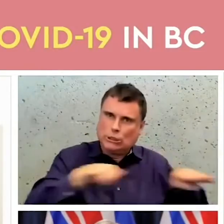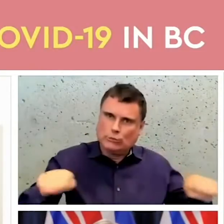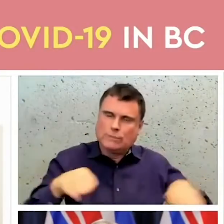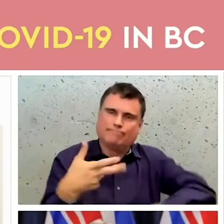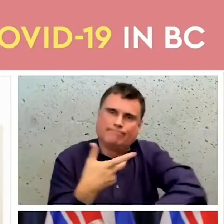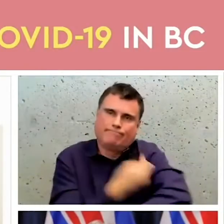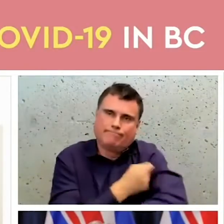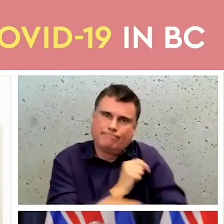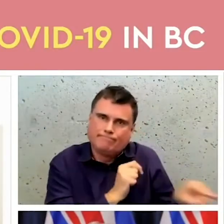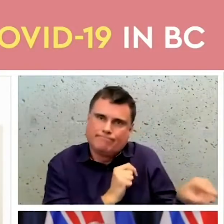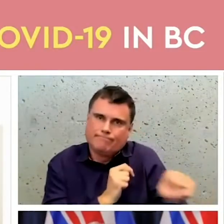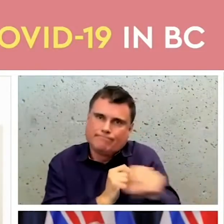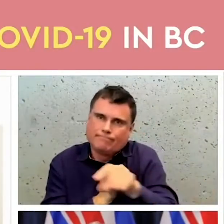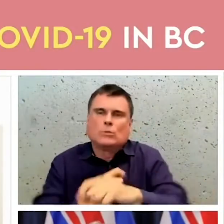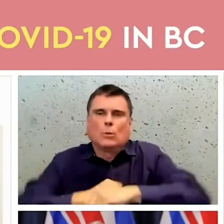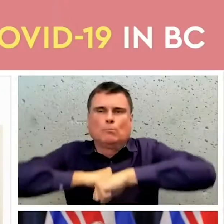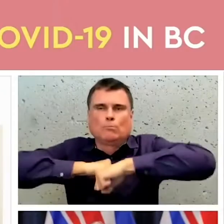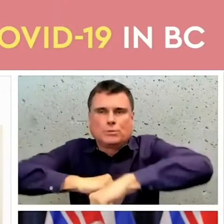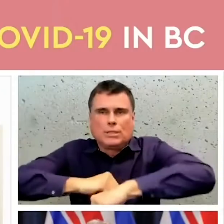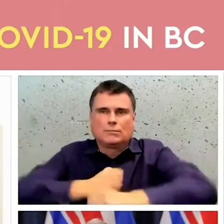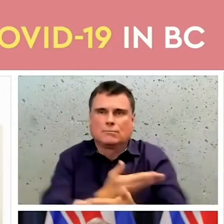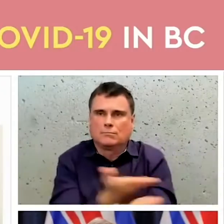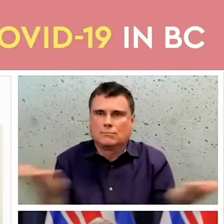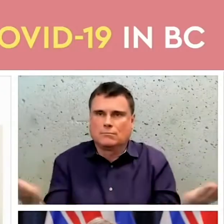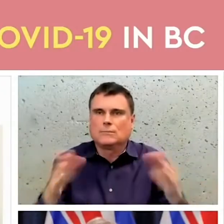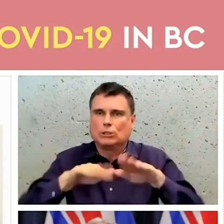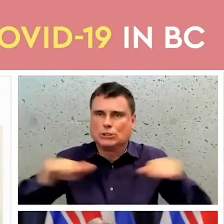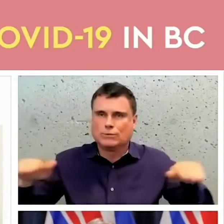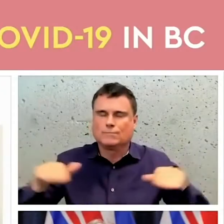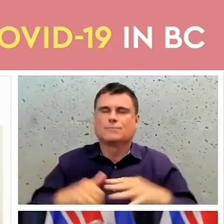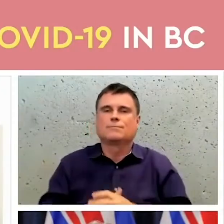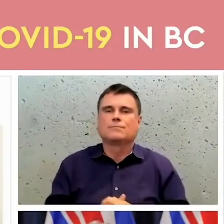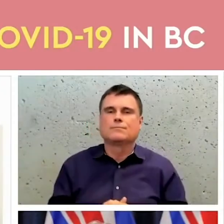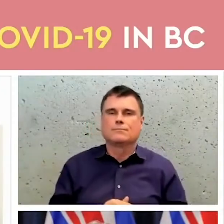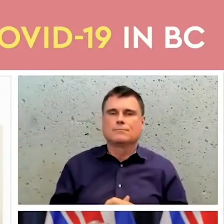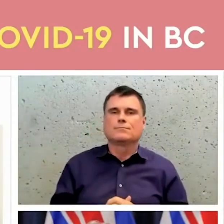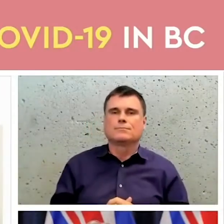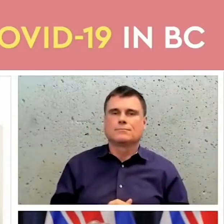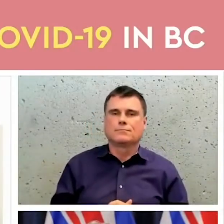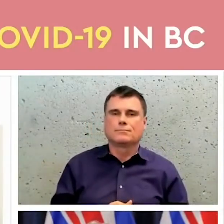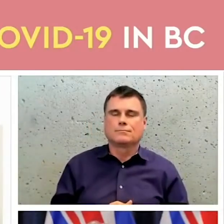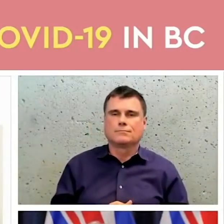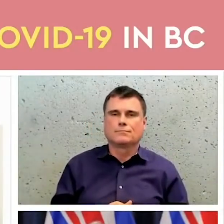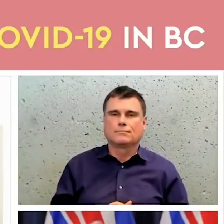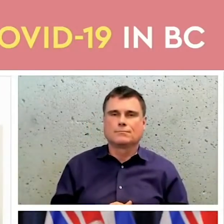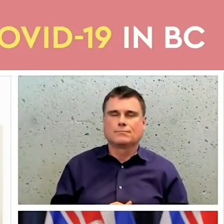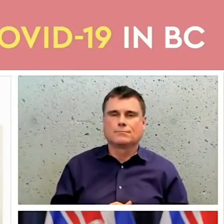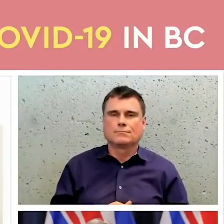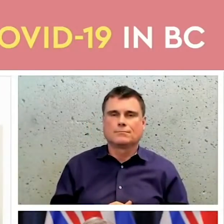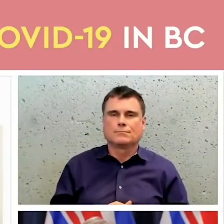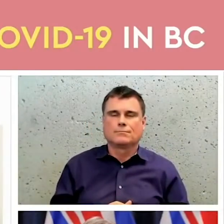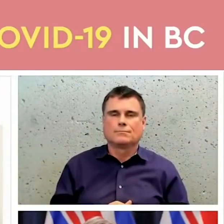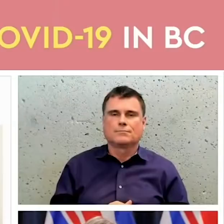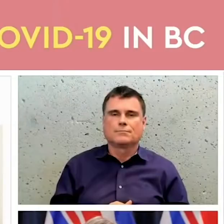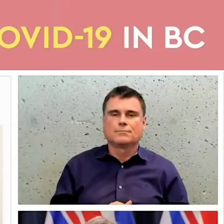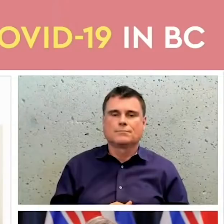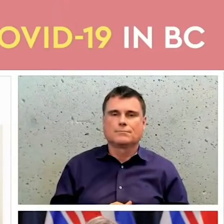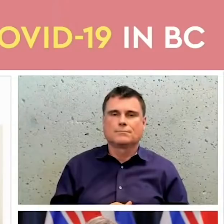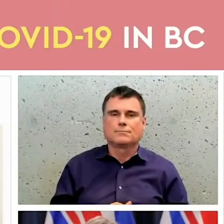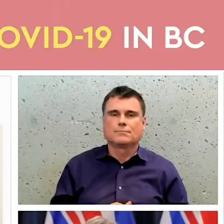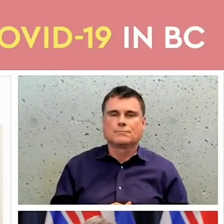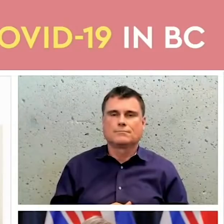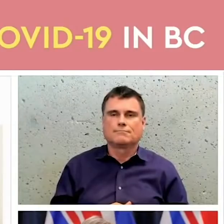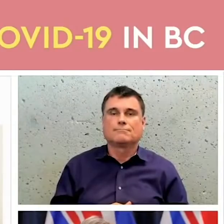need to complete their vaccination, as well as introducing the vaccine to their small children. Those